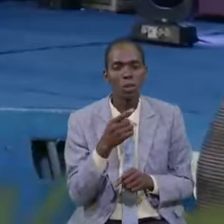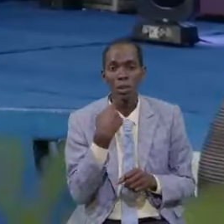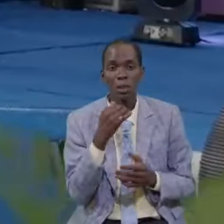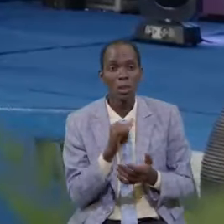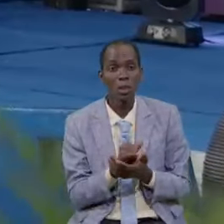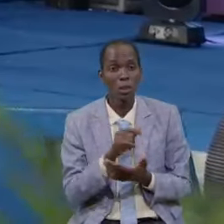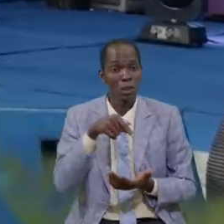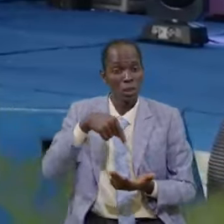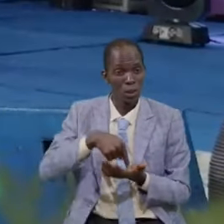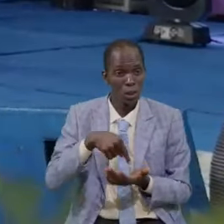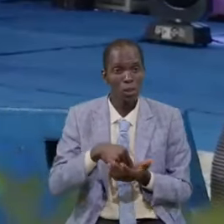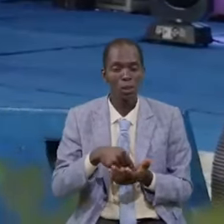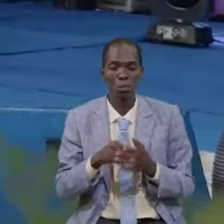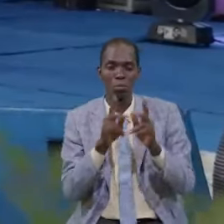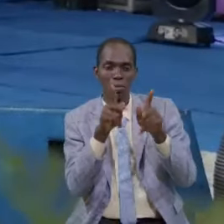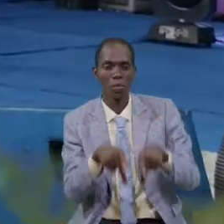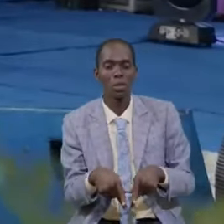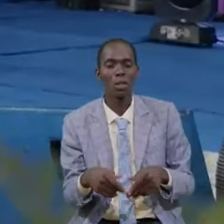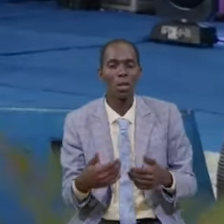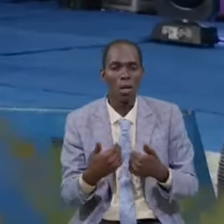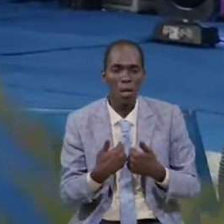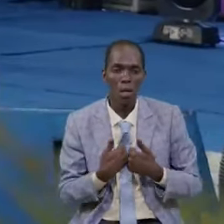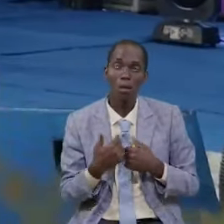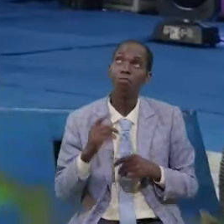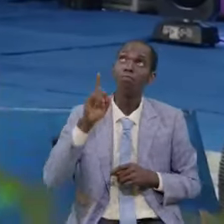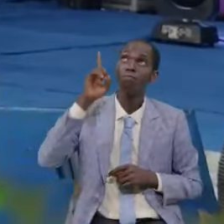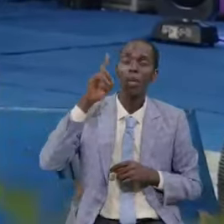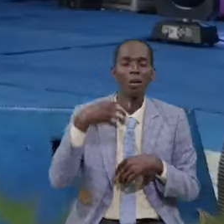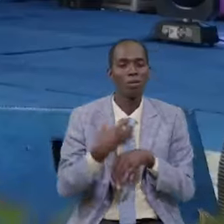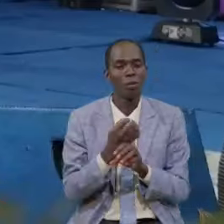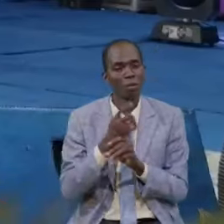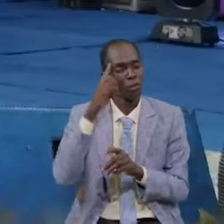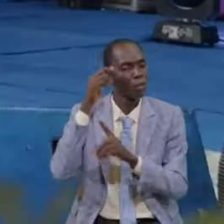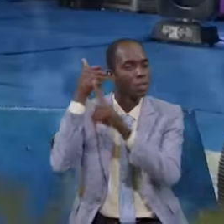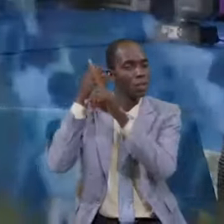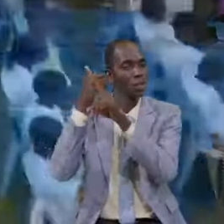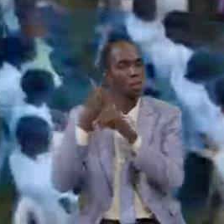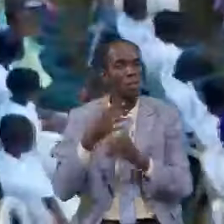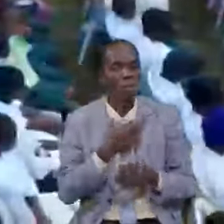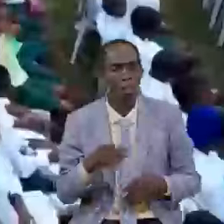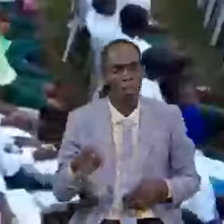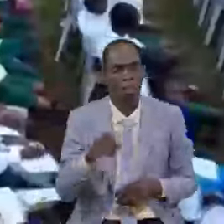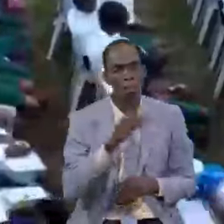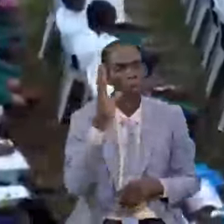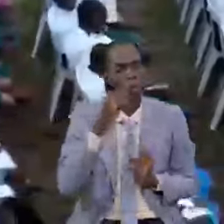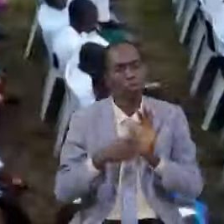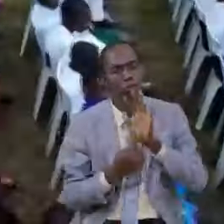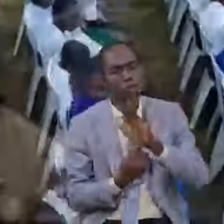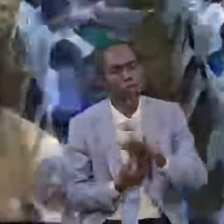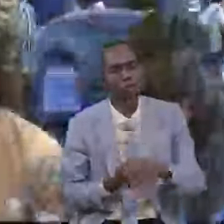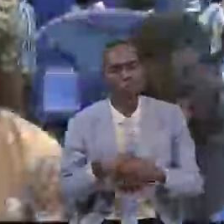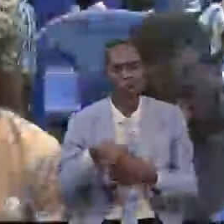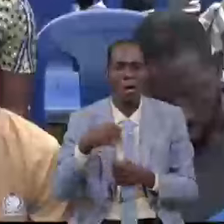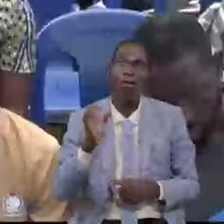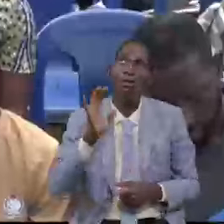formed for myself. They shall show forth my glory. It will happen in